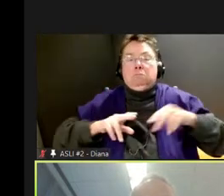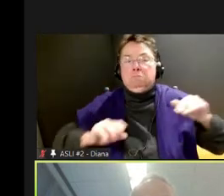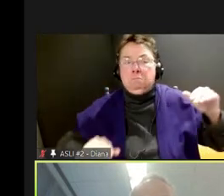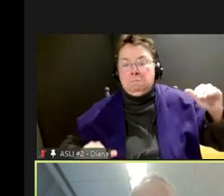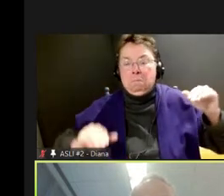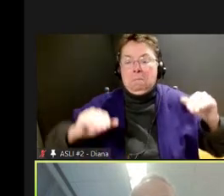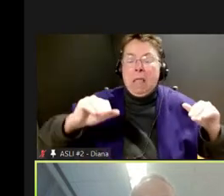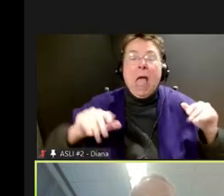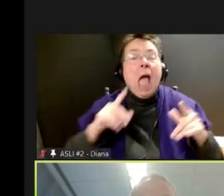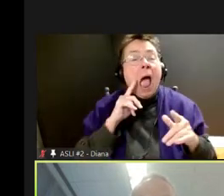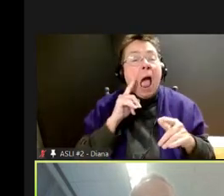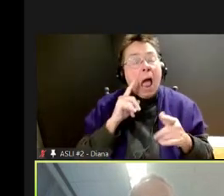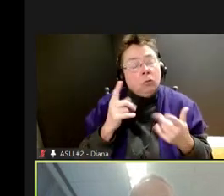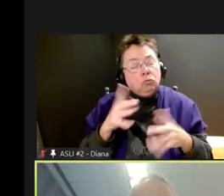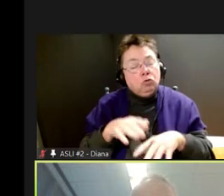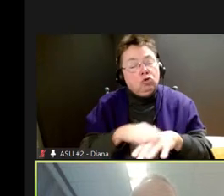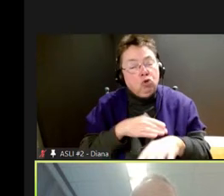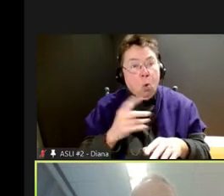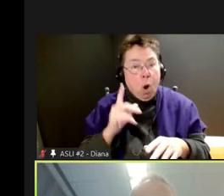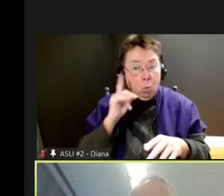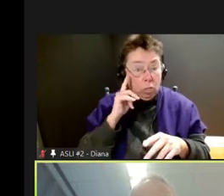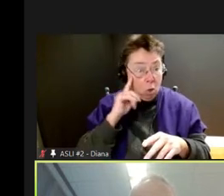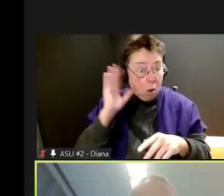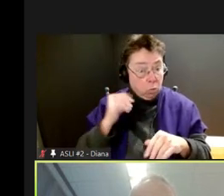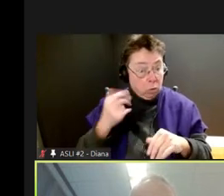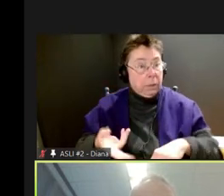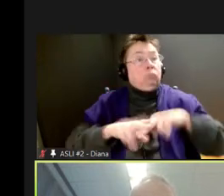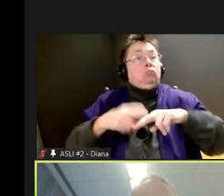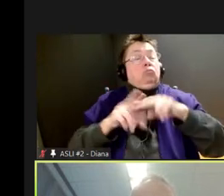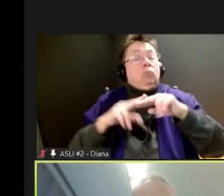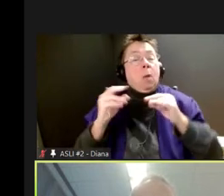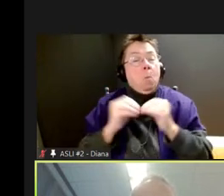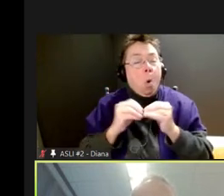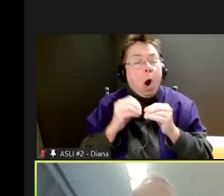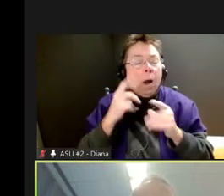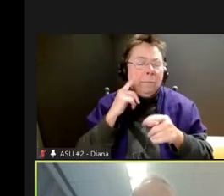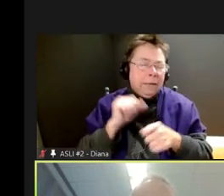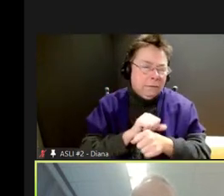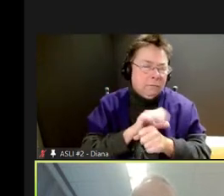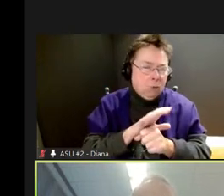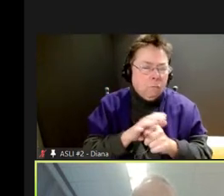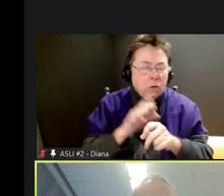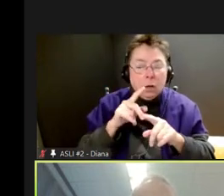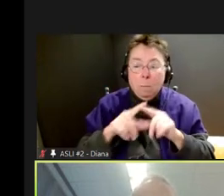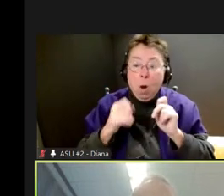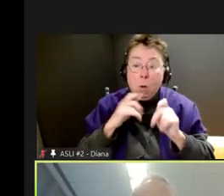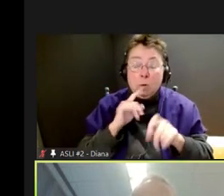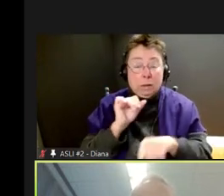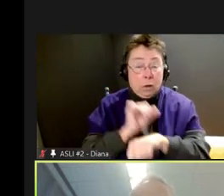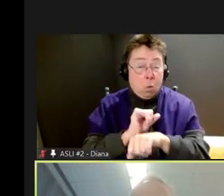industry is slower than originally anticipated due to the COVID-19 outbreak, work from